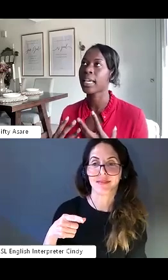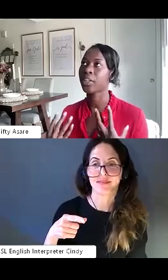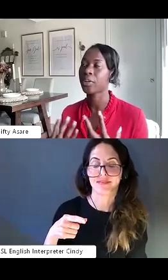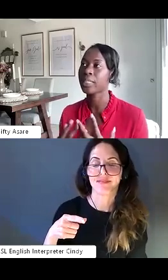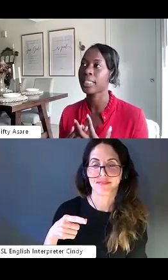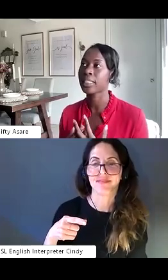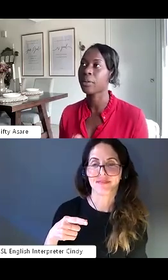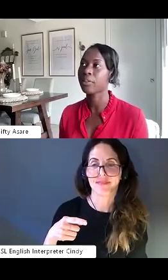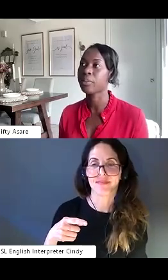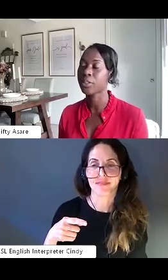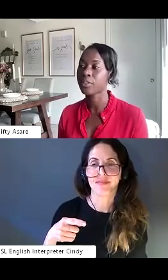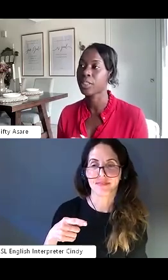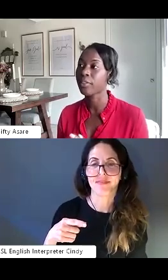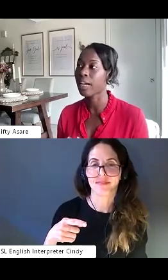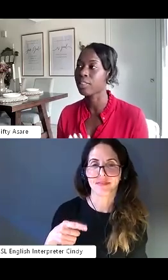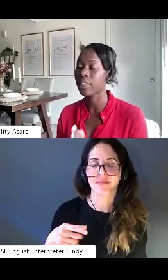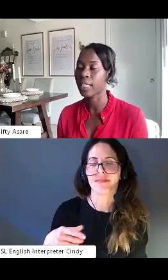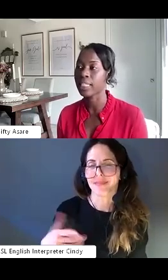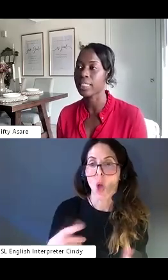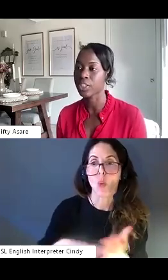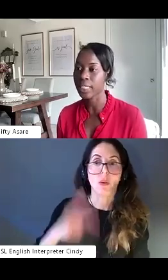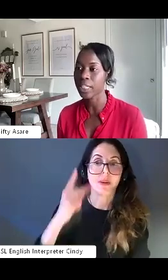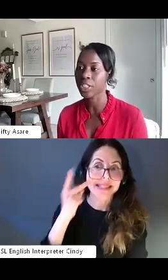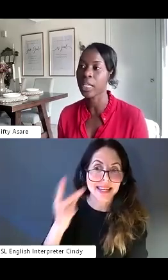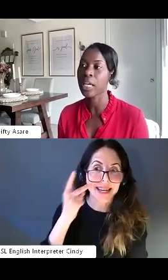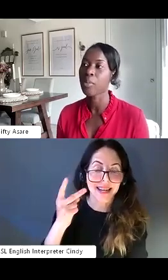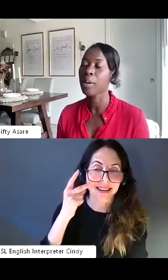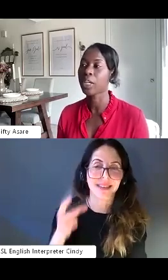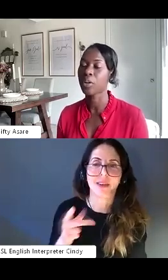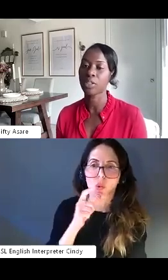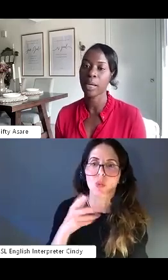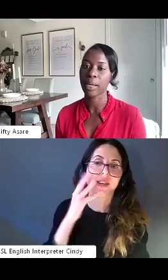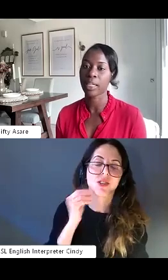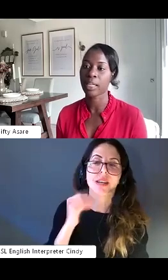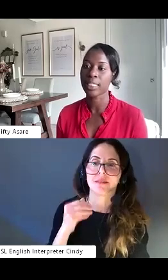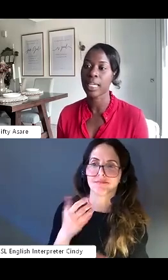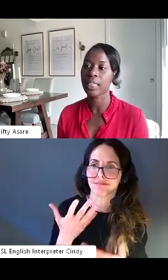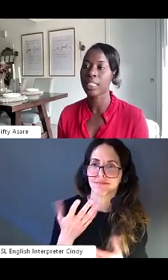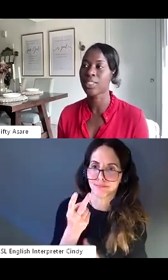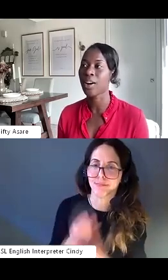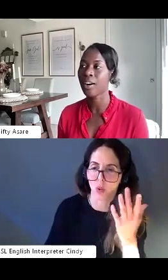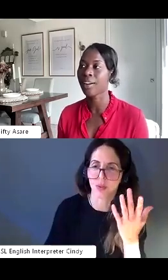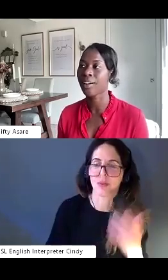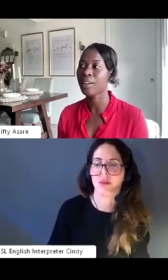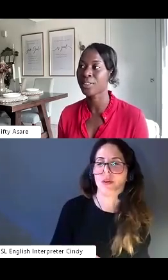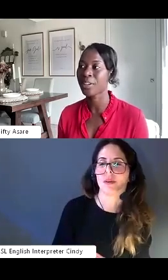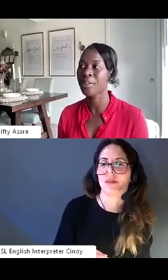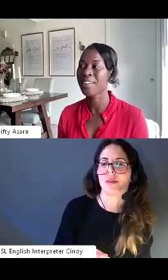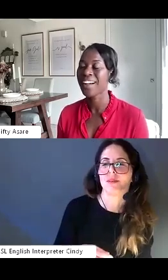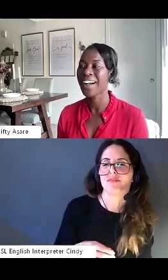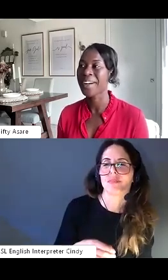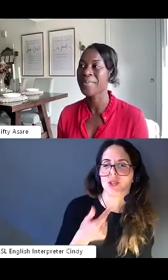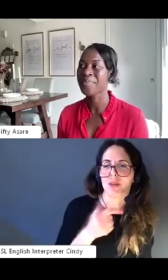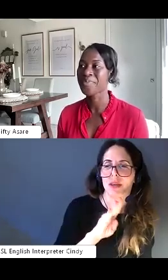symptomologies and occurrences that we've observed with survivors living at this intersection, but you also might recognize that these are